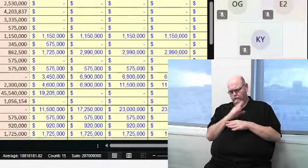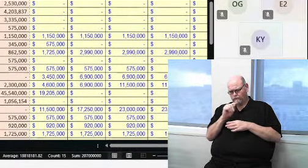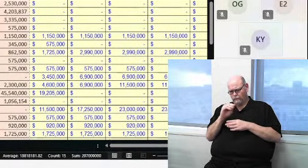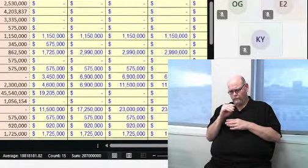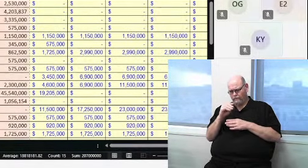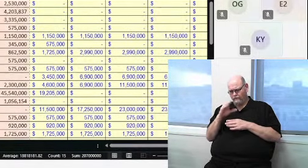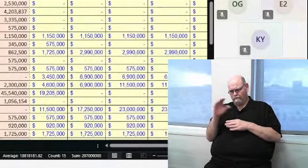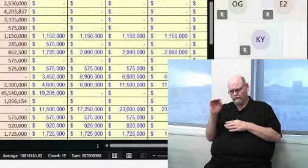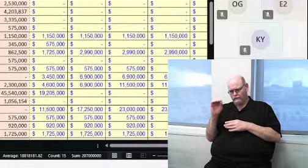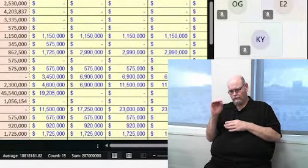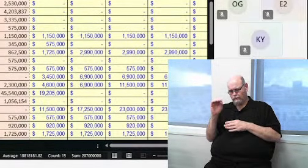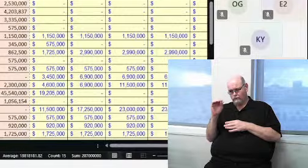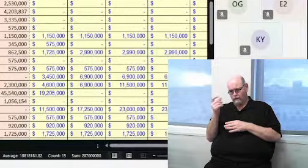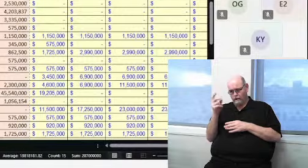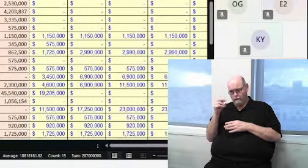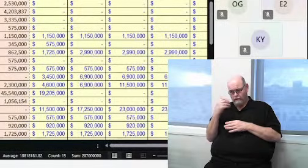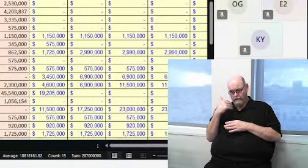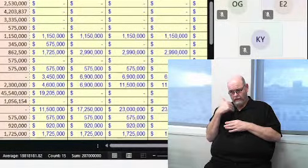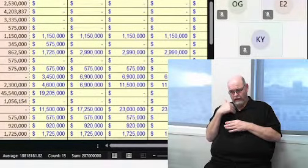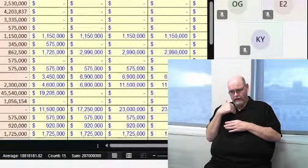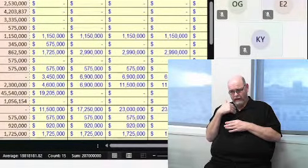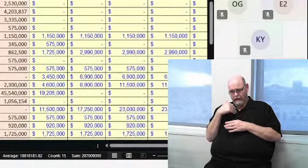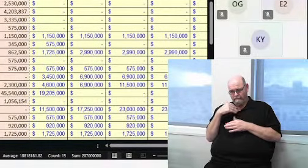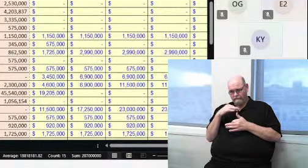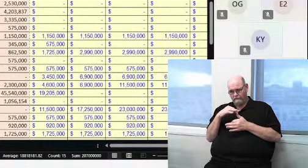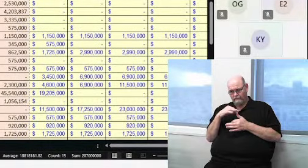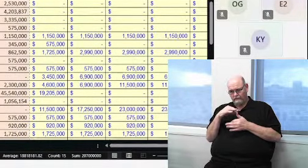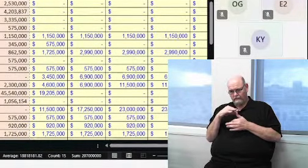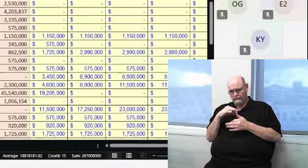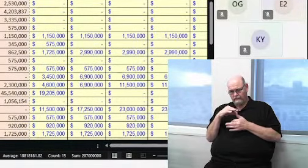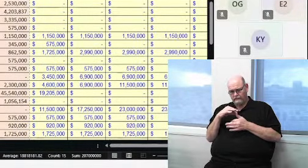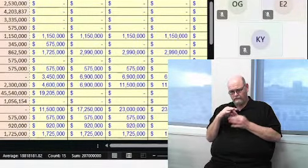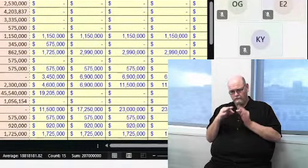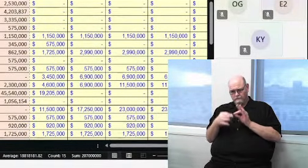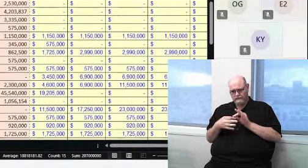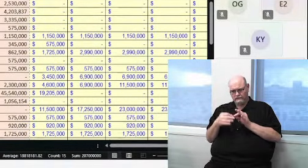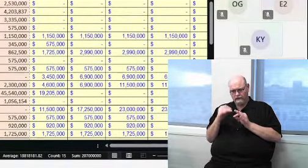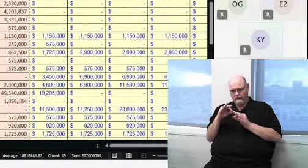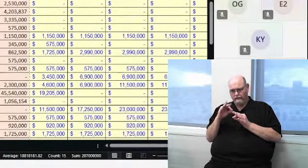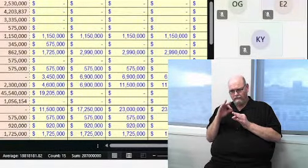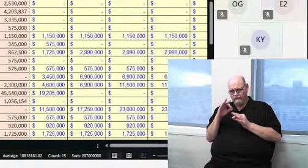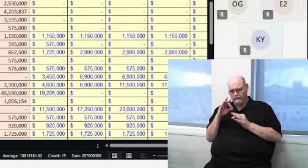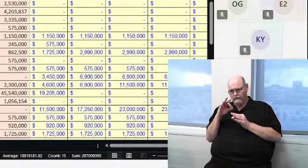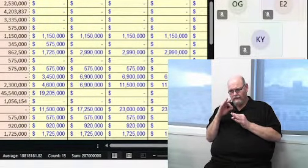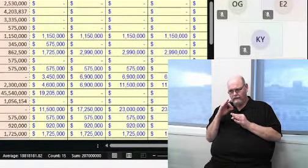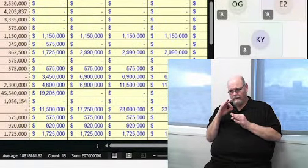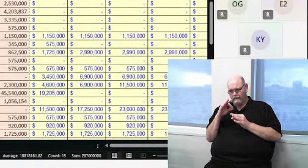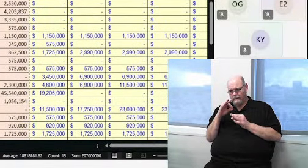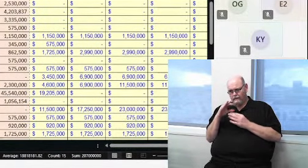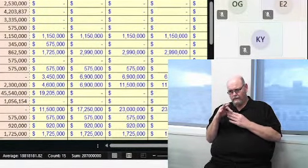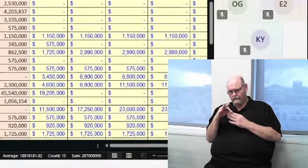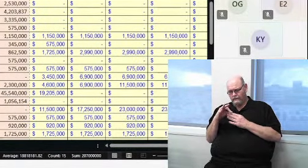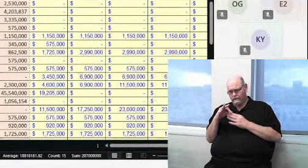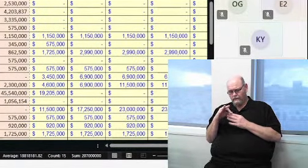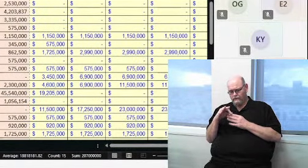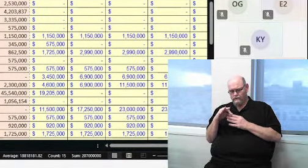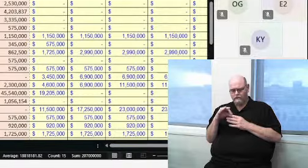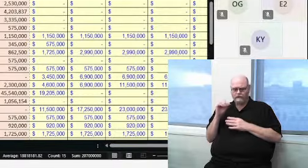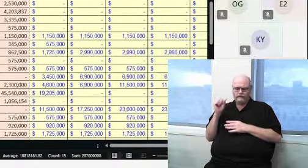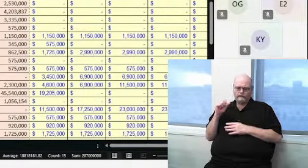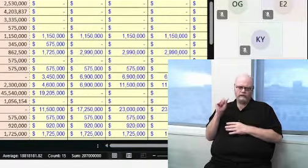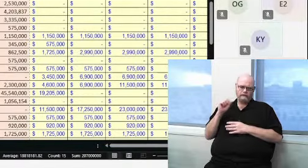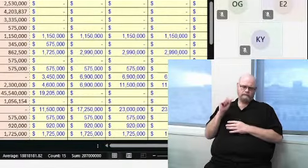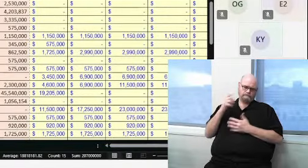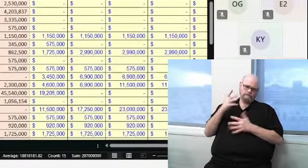there's when in an interconnection of the DER? Are you Are familiar you- with it? Yeah, the answer is